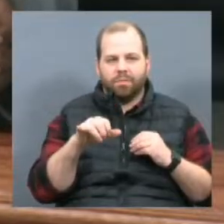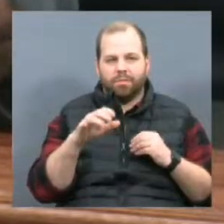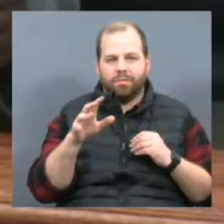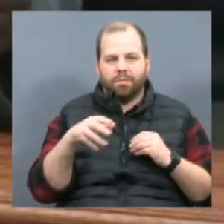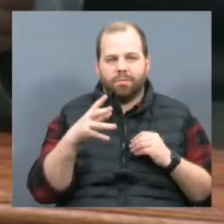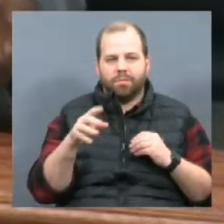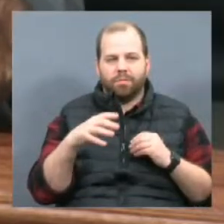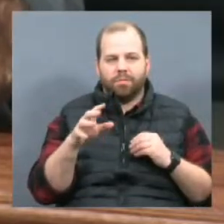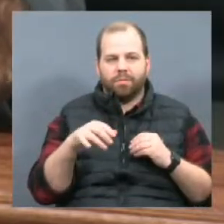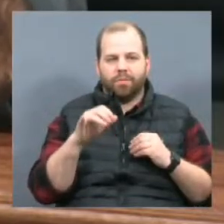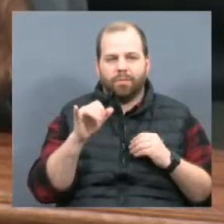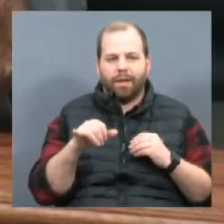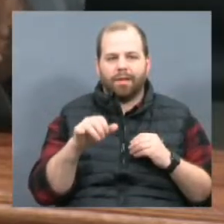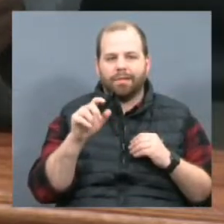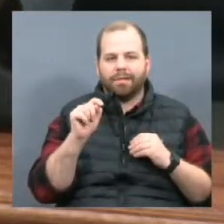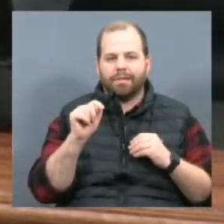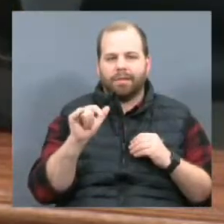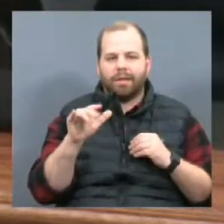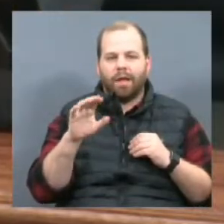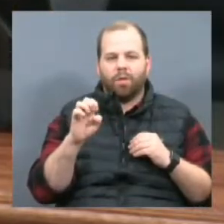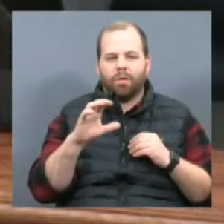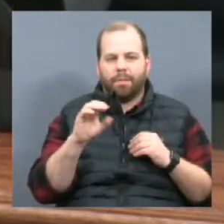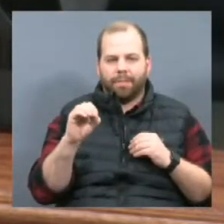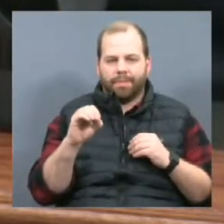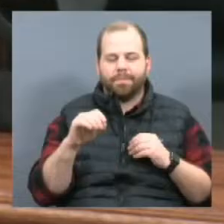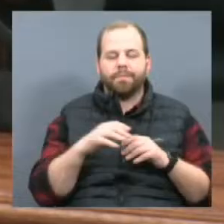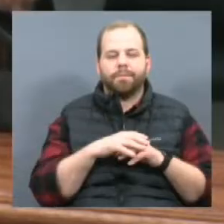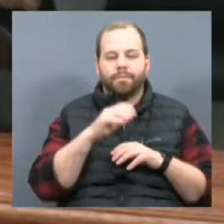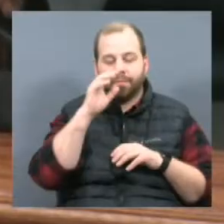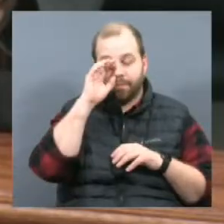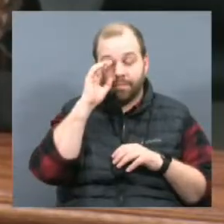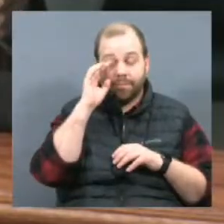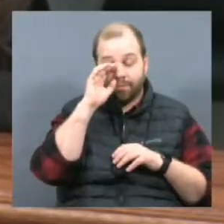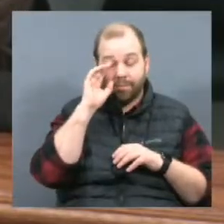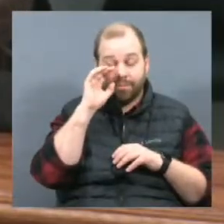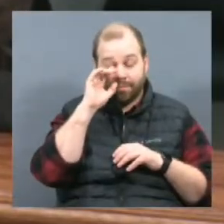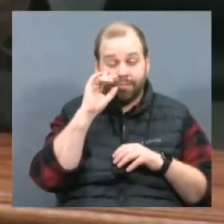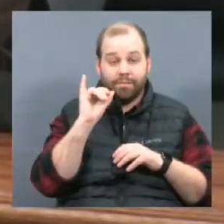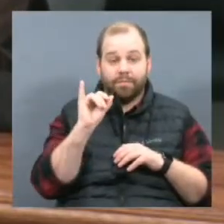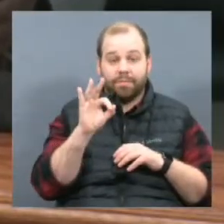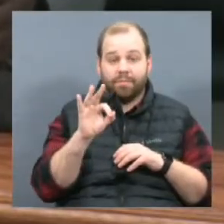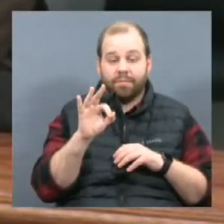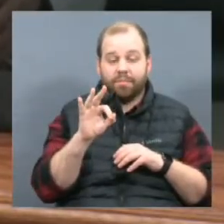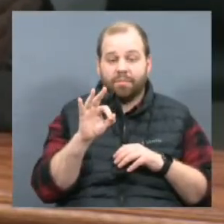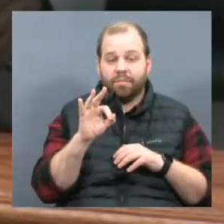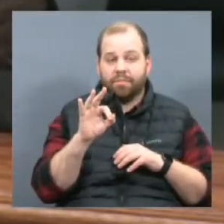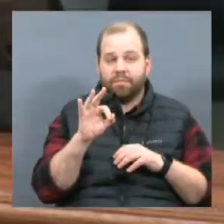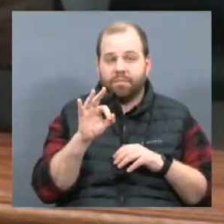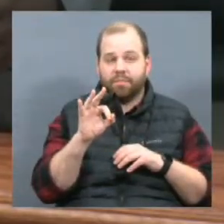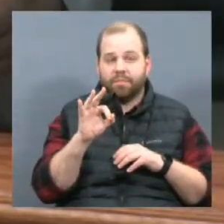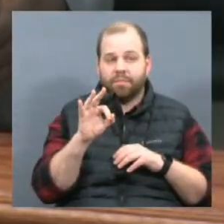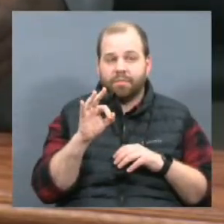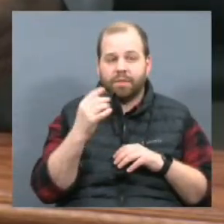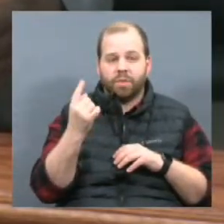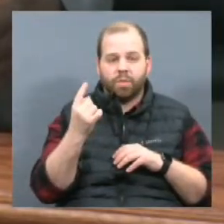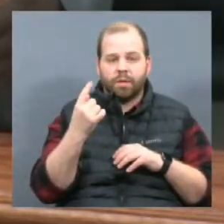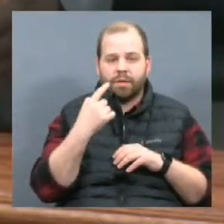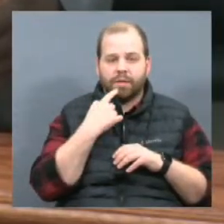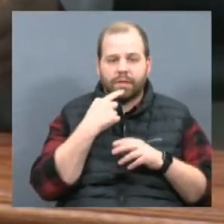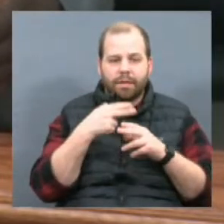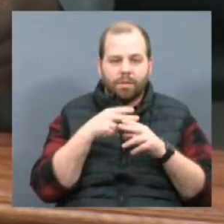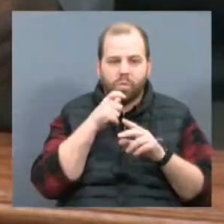land from the title company. Thank you. So if the gentleman can give me a name or so, they say he didn't get it, I can look on